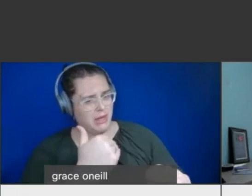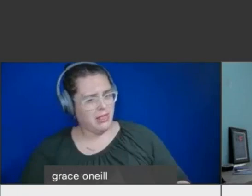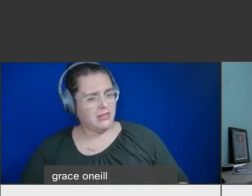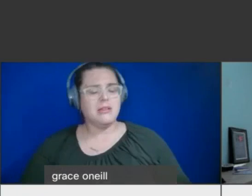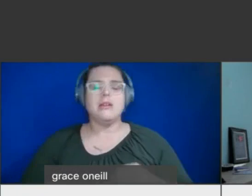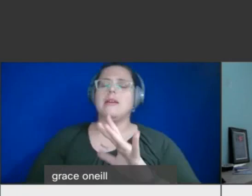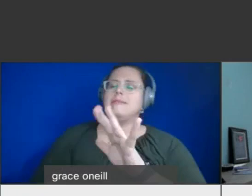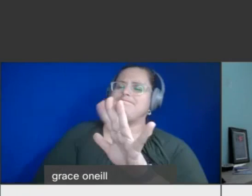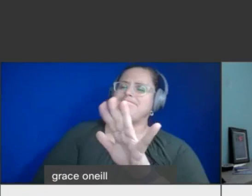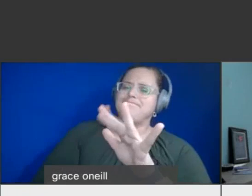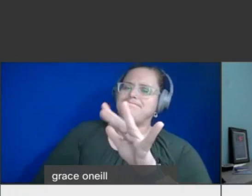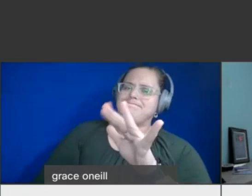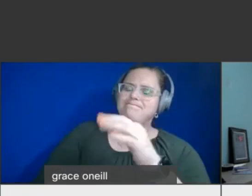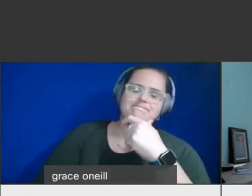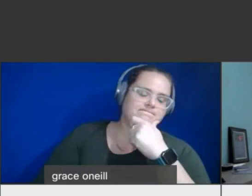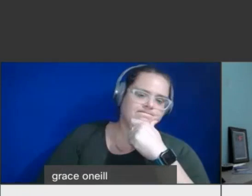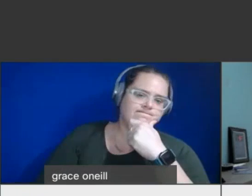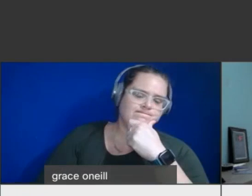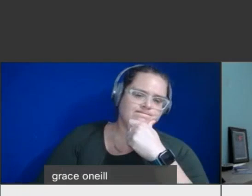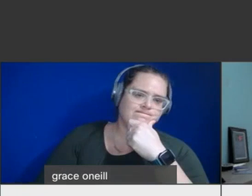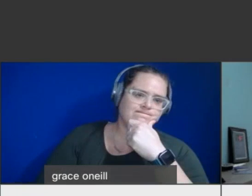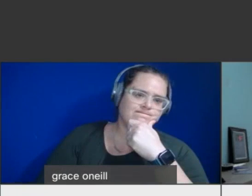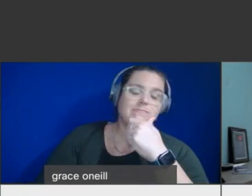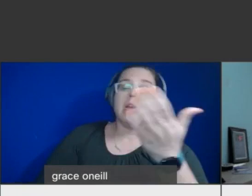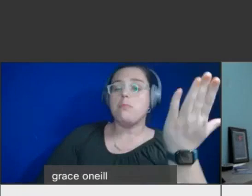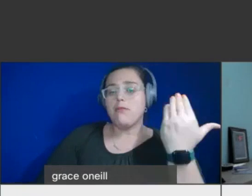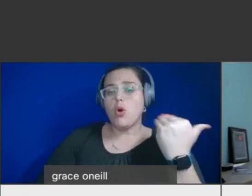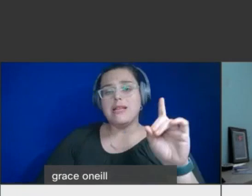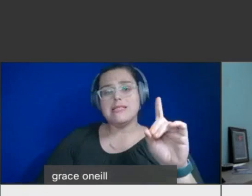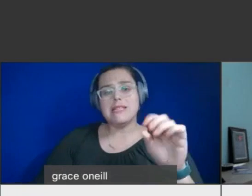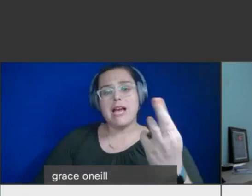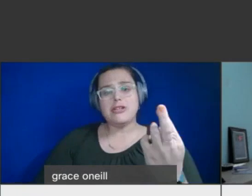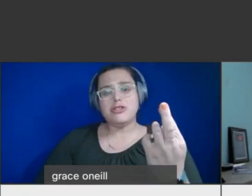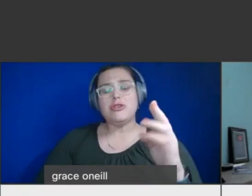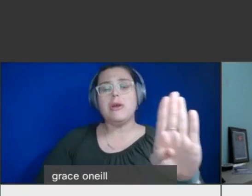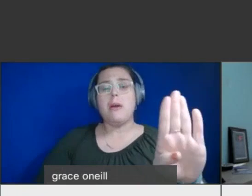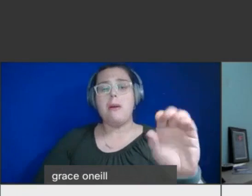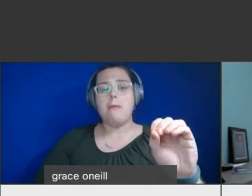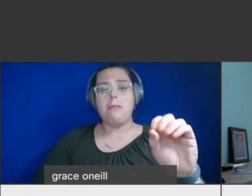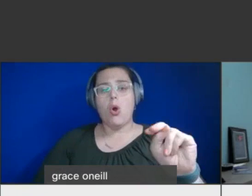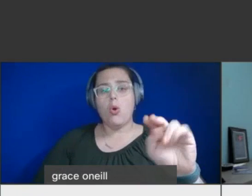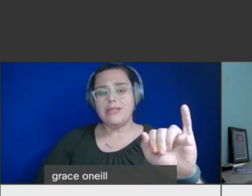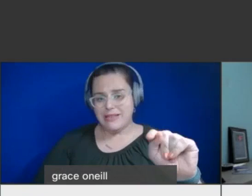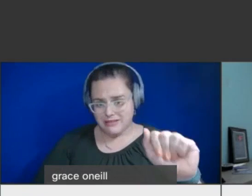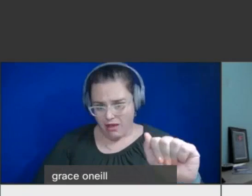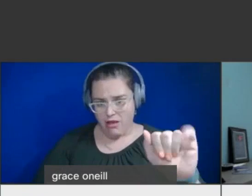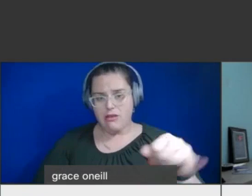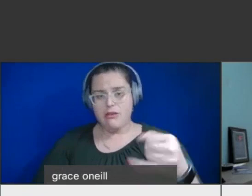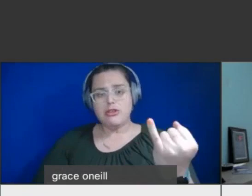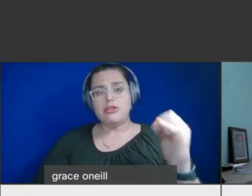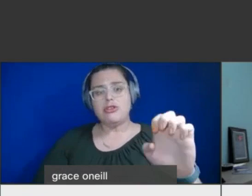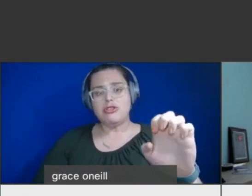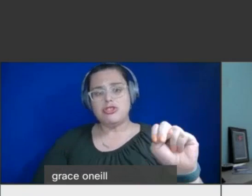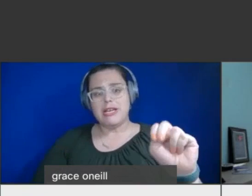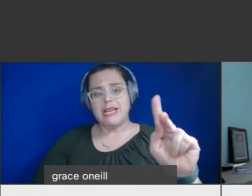um, at one point it was Dr. Benita Jenkins, and then there is